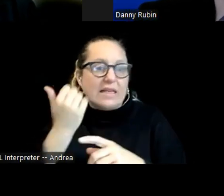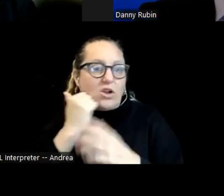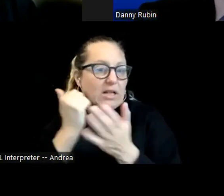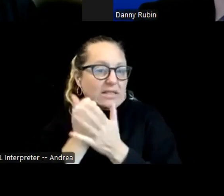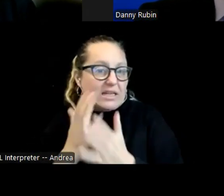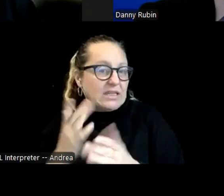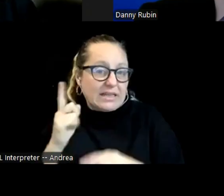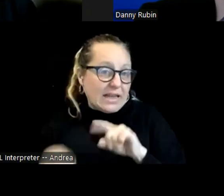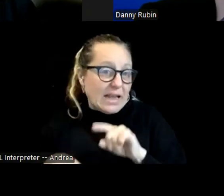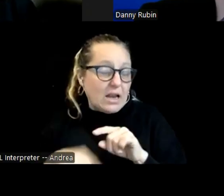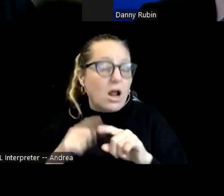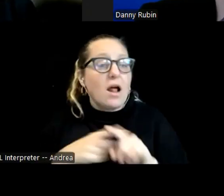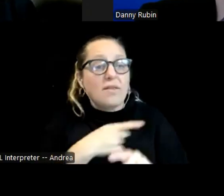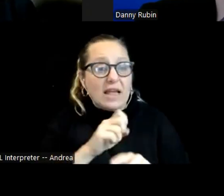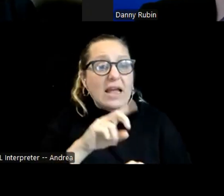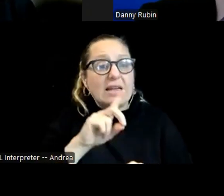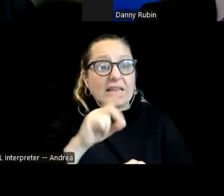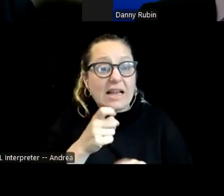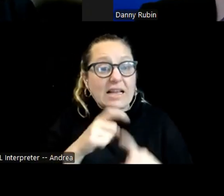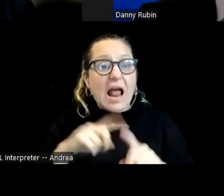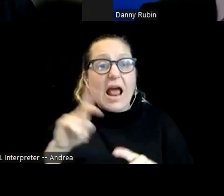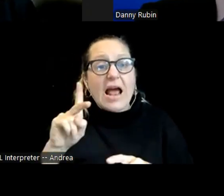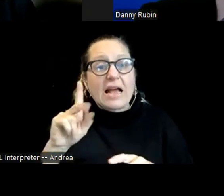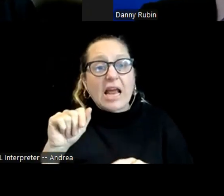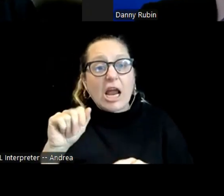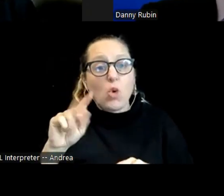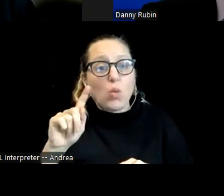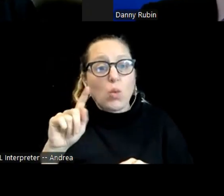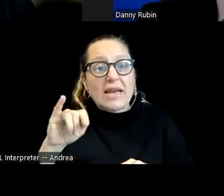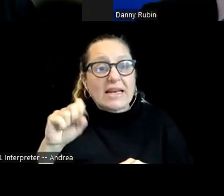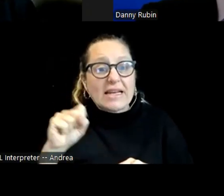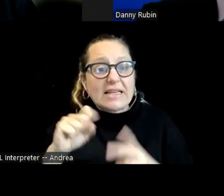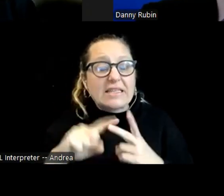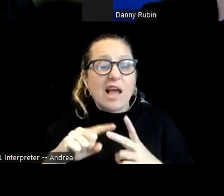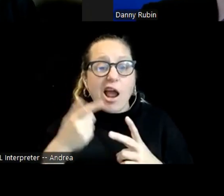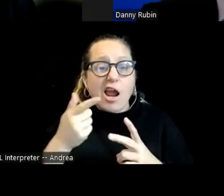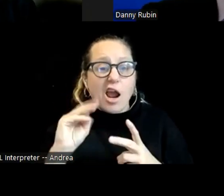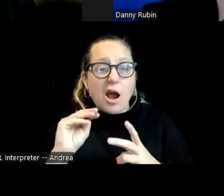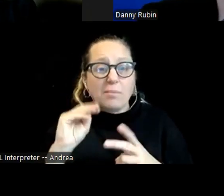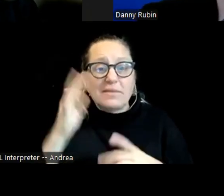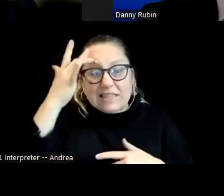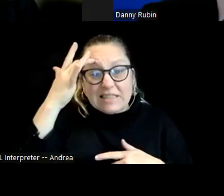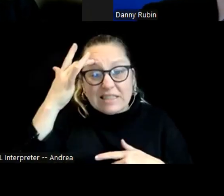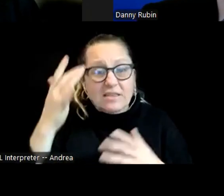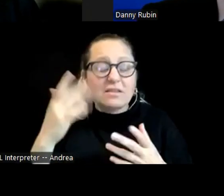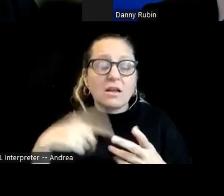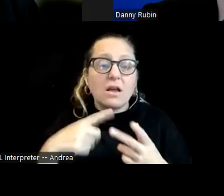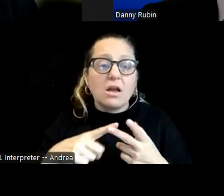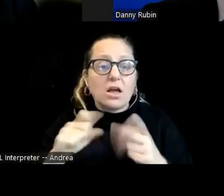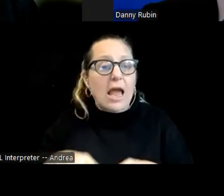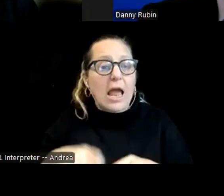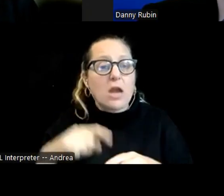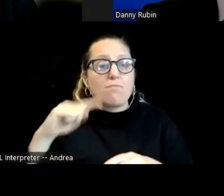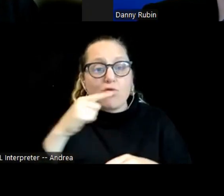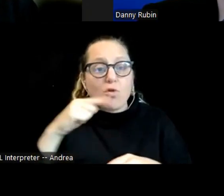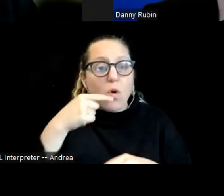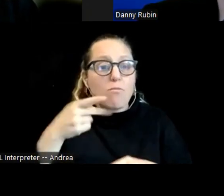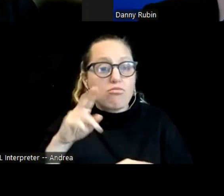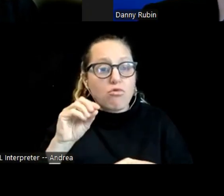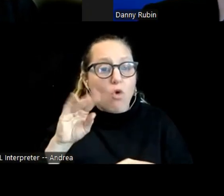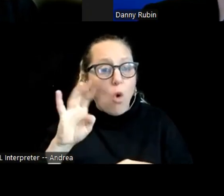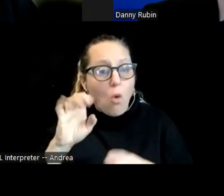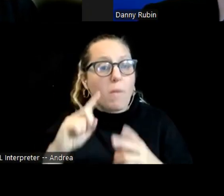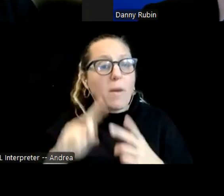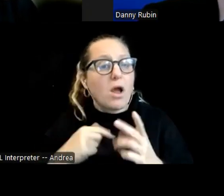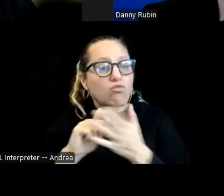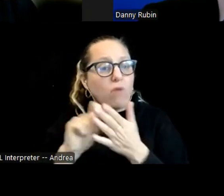can diagnose cavities, they can diagnose gum disease. They can probe, they can write prescriptions. So